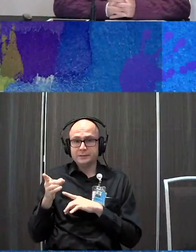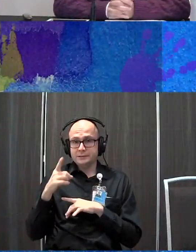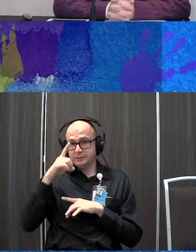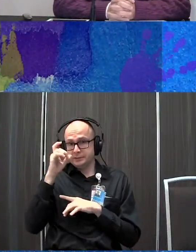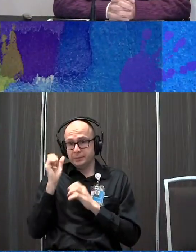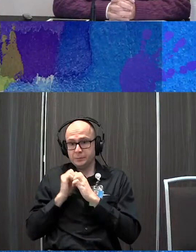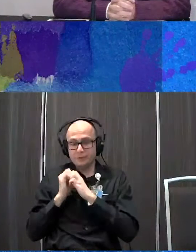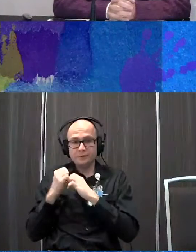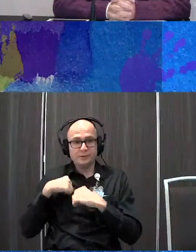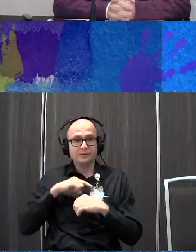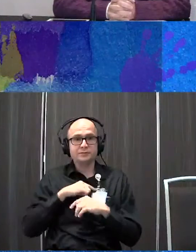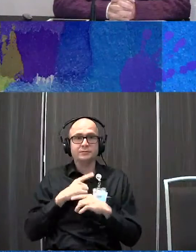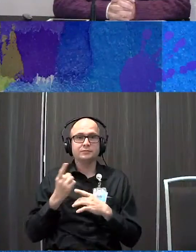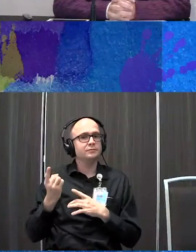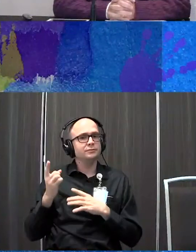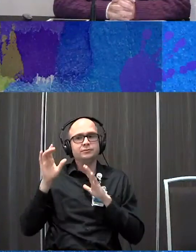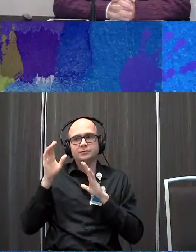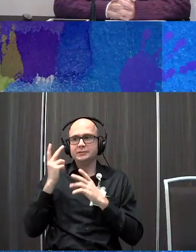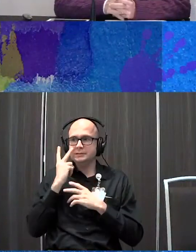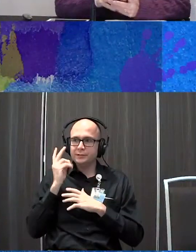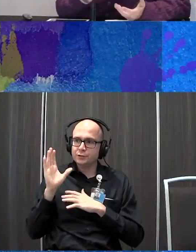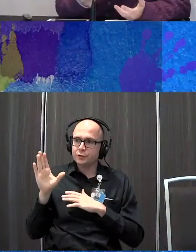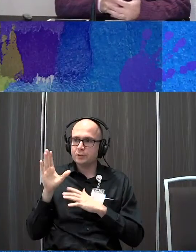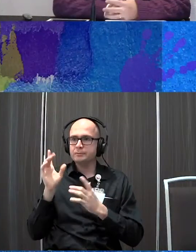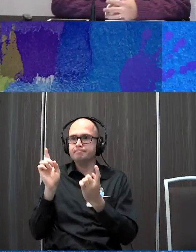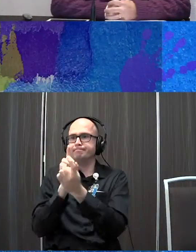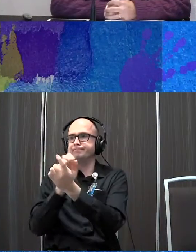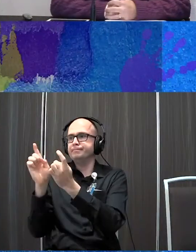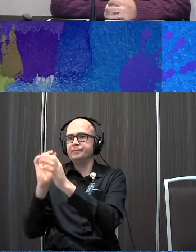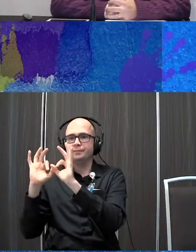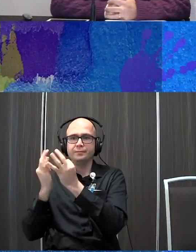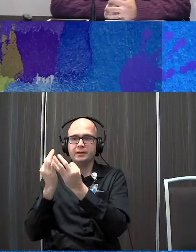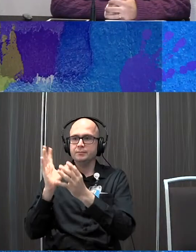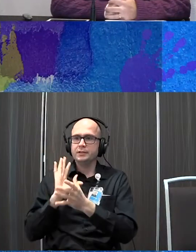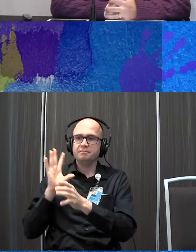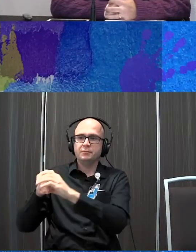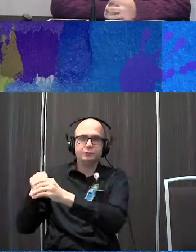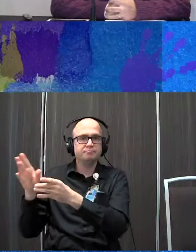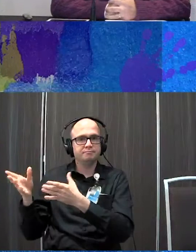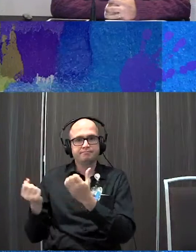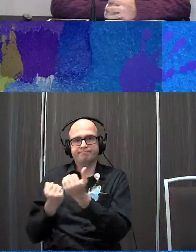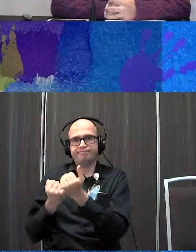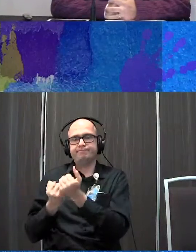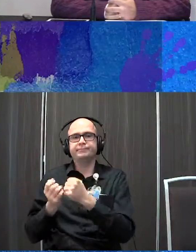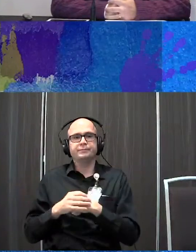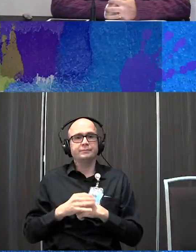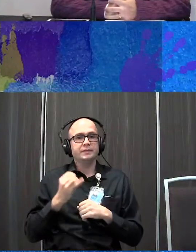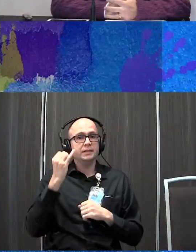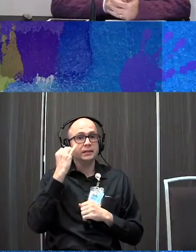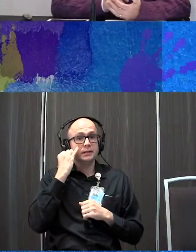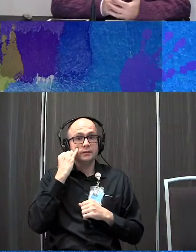with us, and just love getting to see her meet with families and what she's contributed. So if you are doing this in